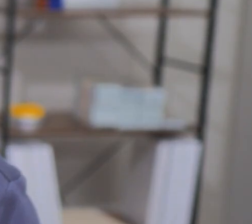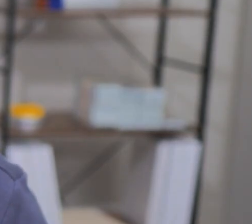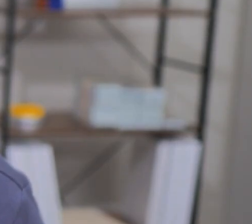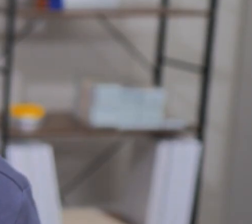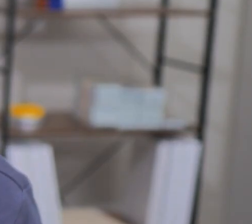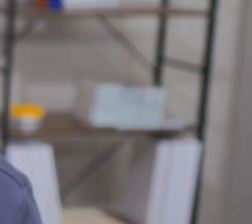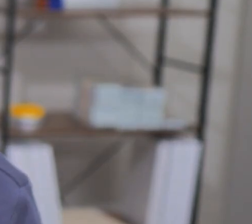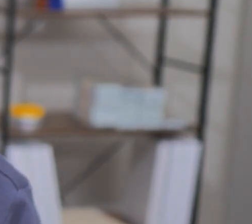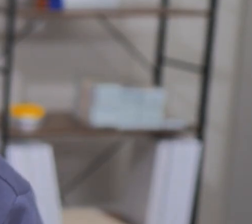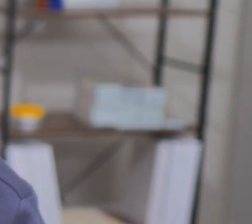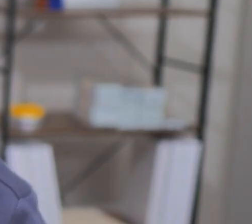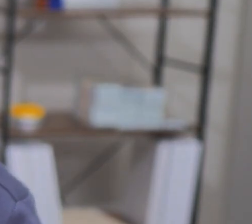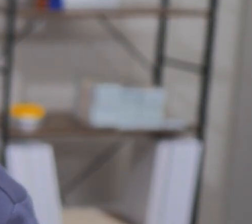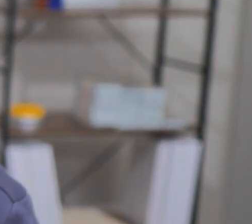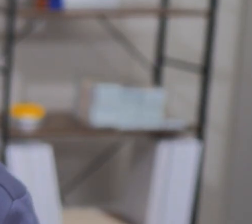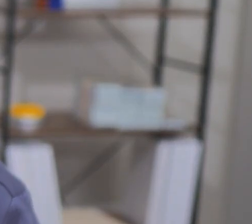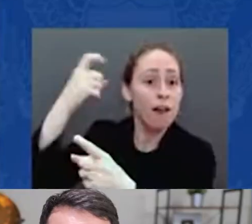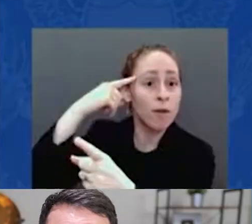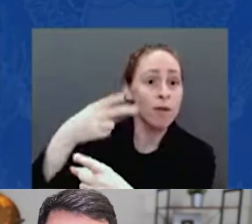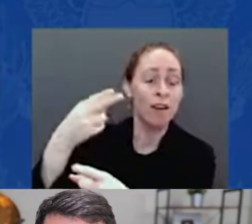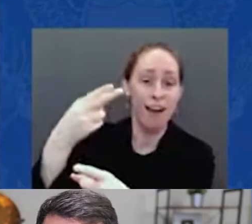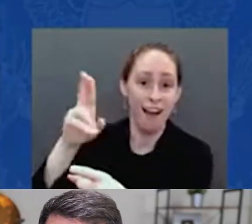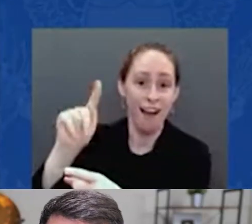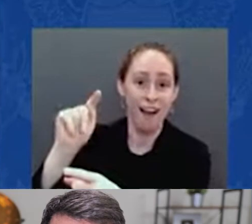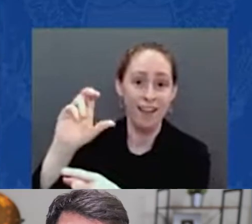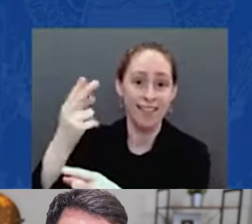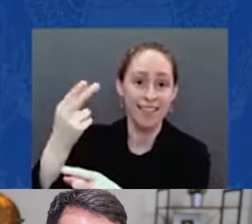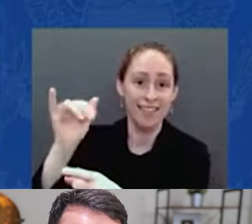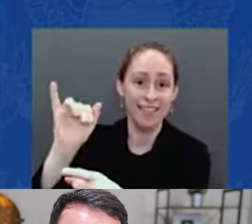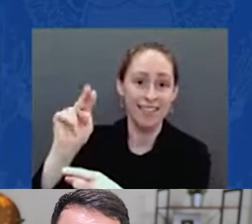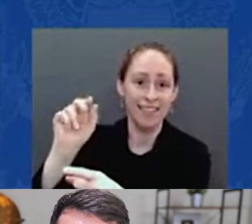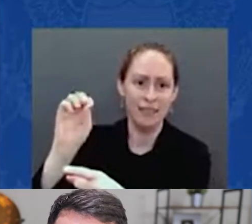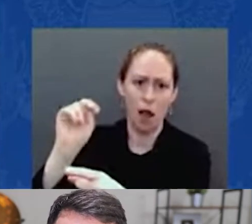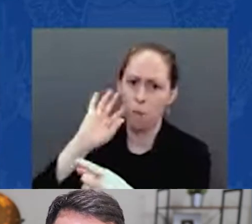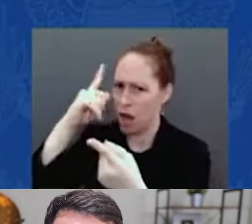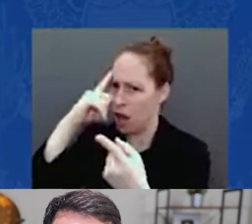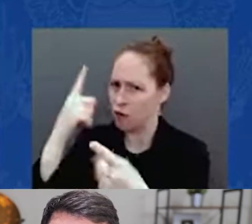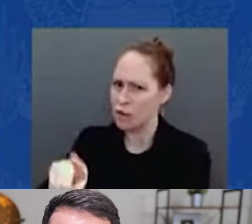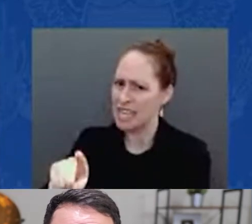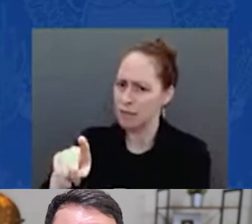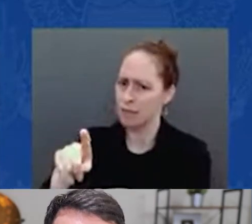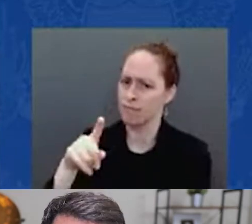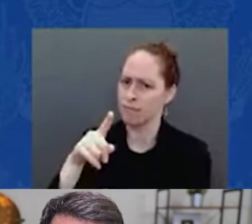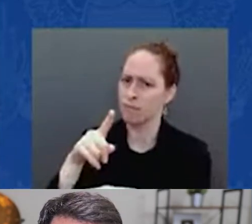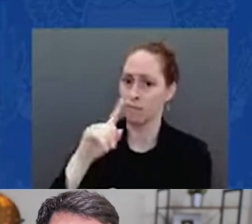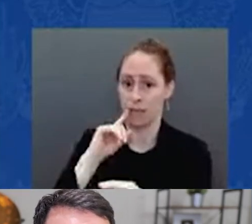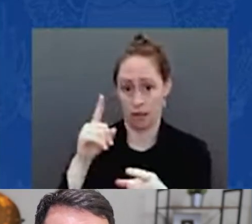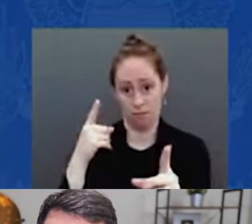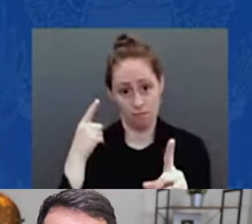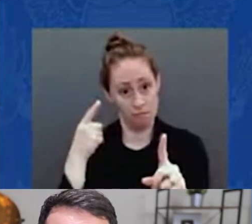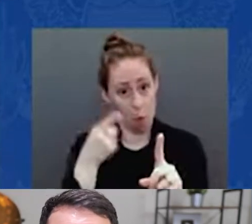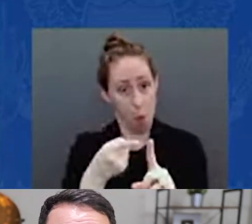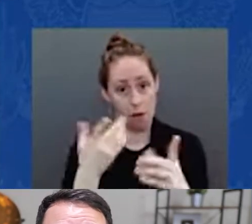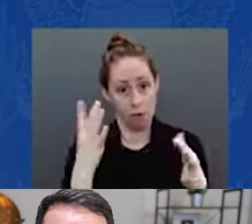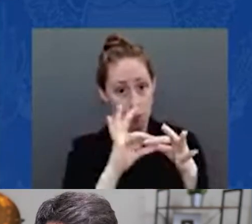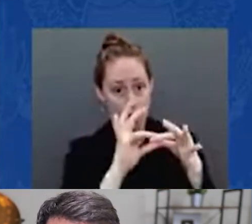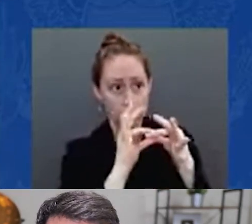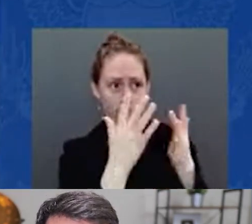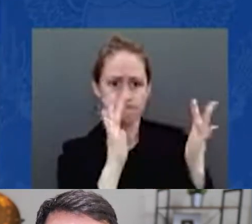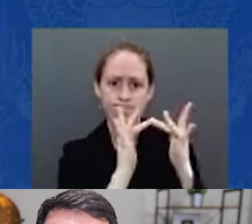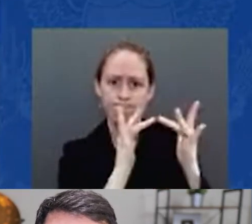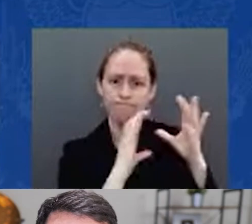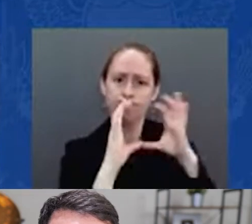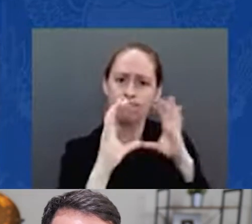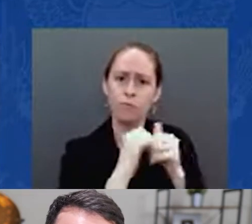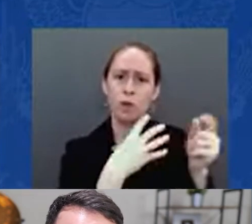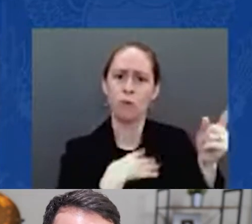for yourself. And also, I've got the video footage of state governors letting the president know that if you send us money, we will gladly spend